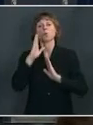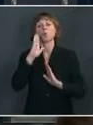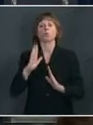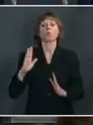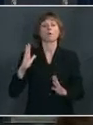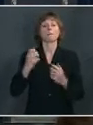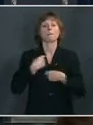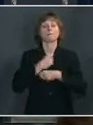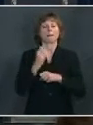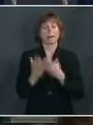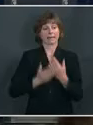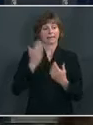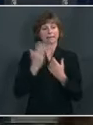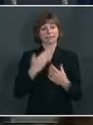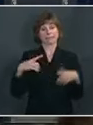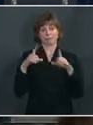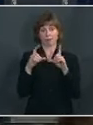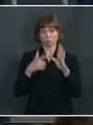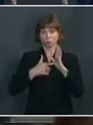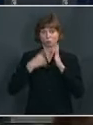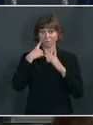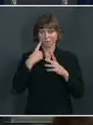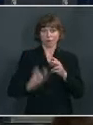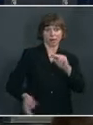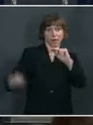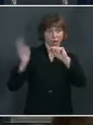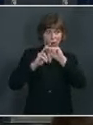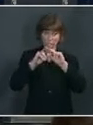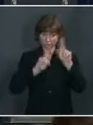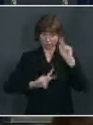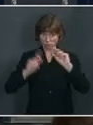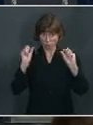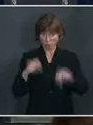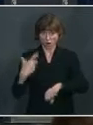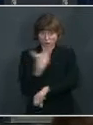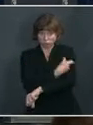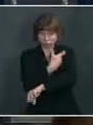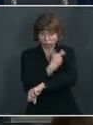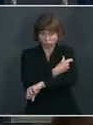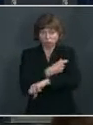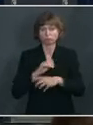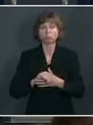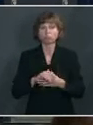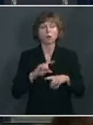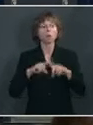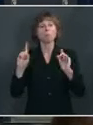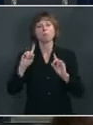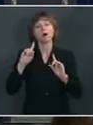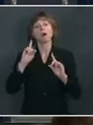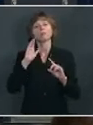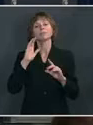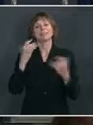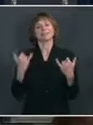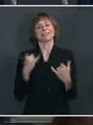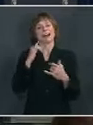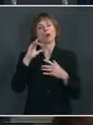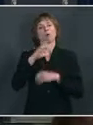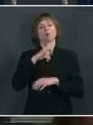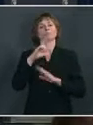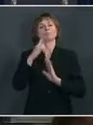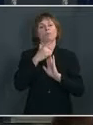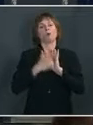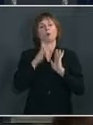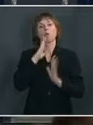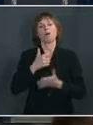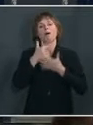requirements to expand the vaccinator workforce, but this nationwide action will make that easier across the board. The amendment will help